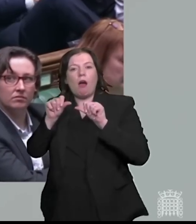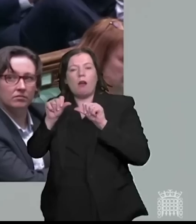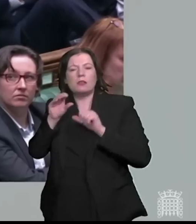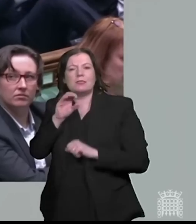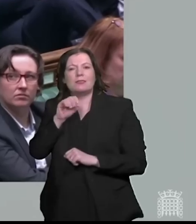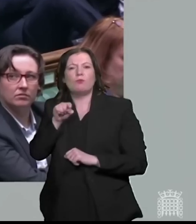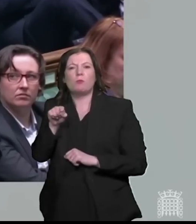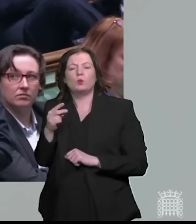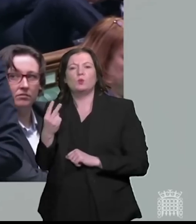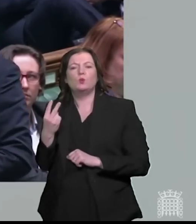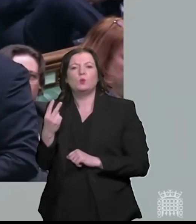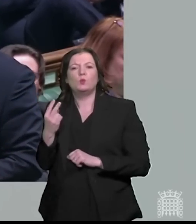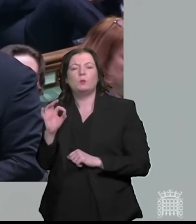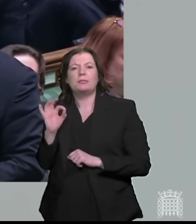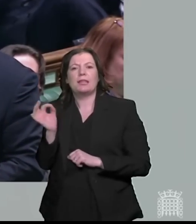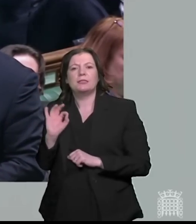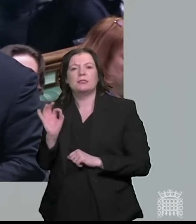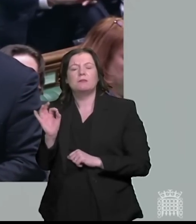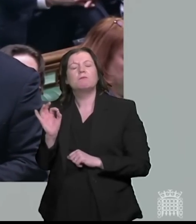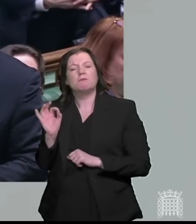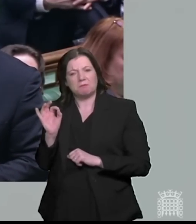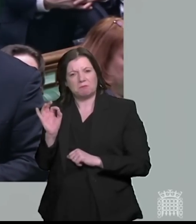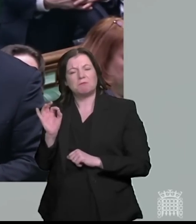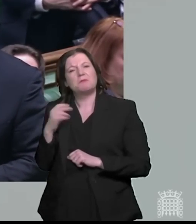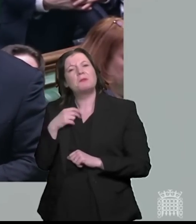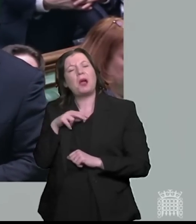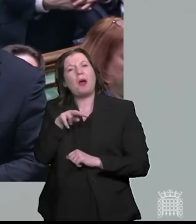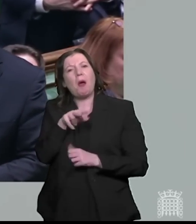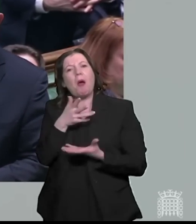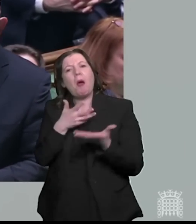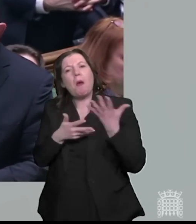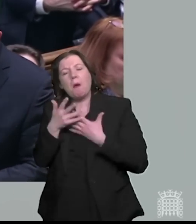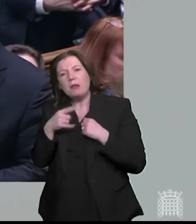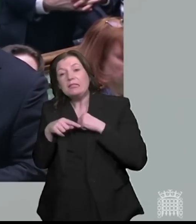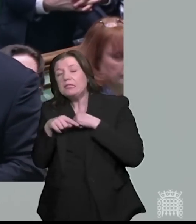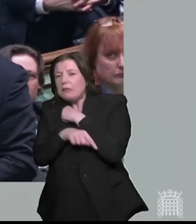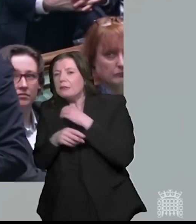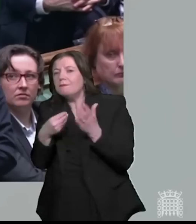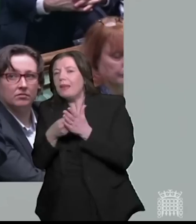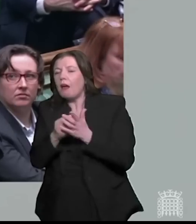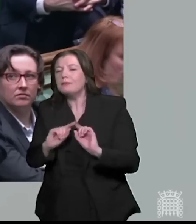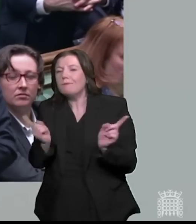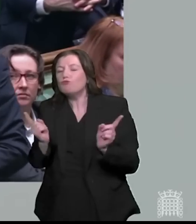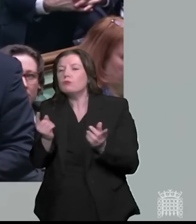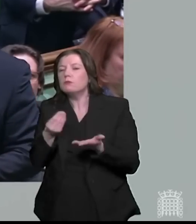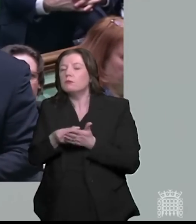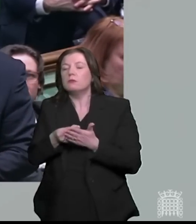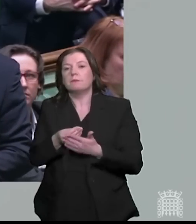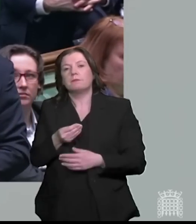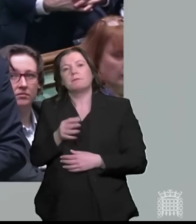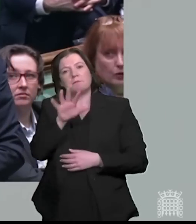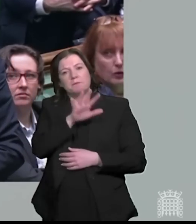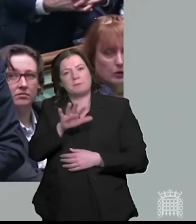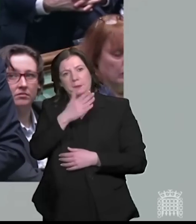only 0.2%. What this does tell us, though, because the debt figure is different, is that there's probably a little